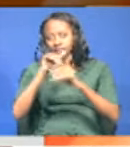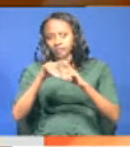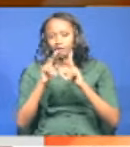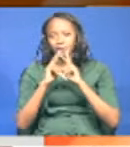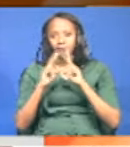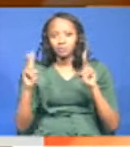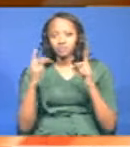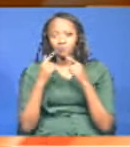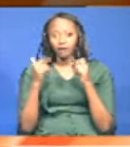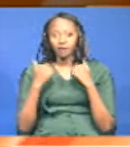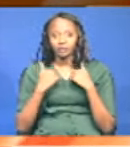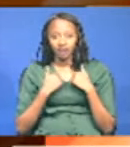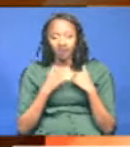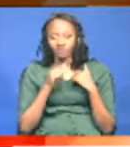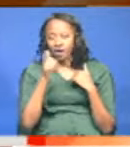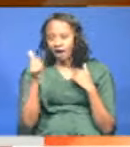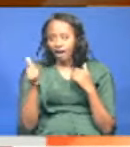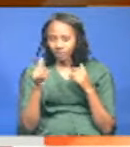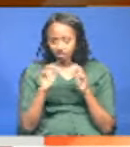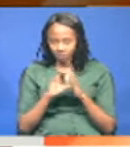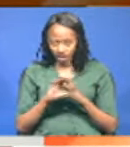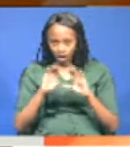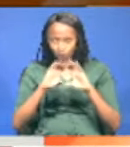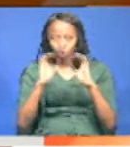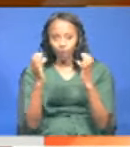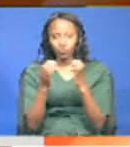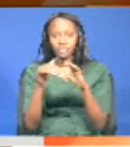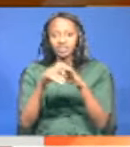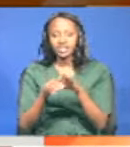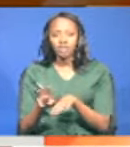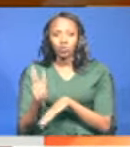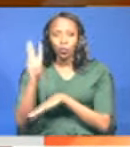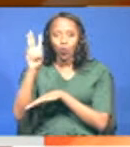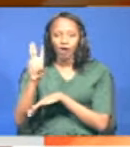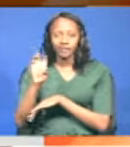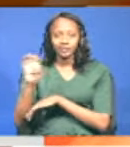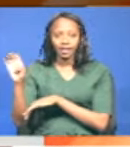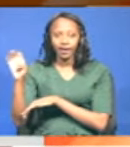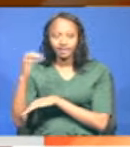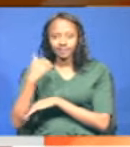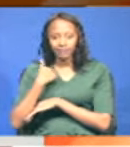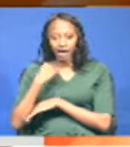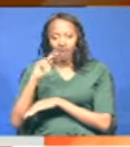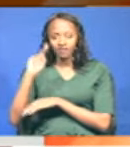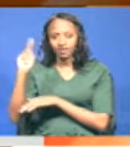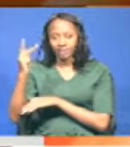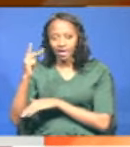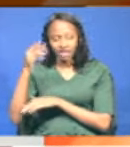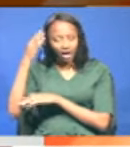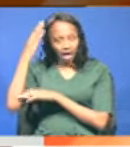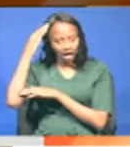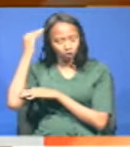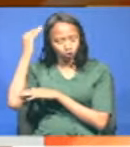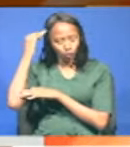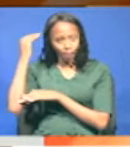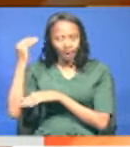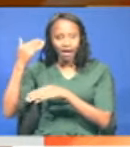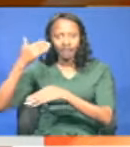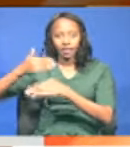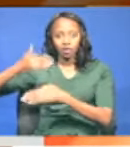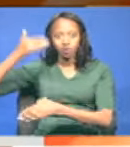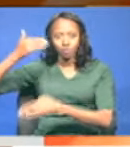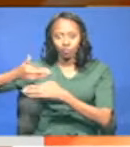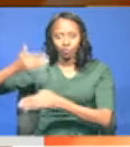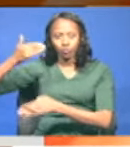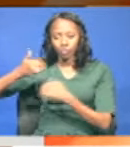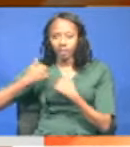Communities residing in Handaki village, Wajir East, on the Kenya and Somalia border have resolved to work with